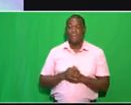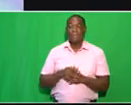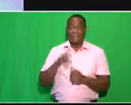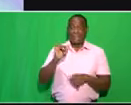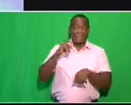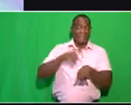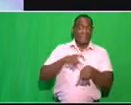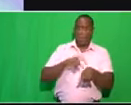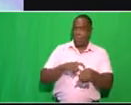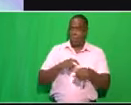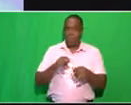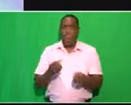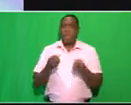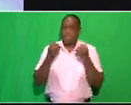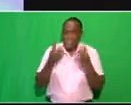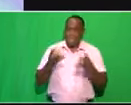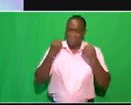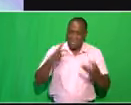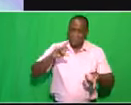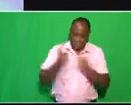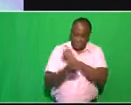turbulent time. And